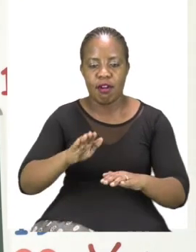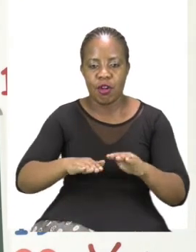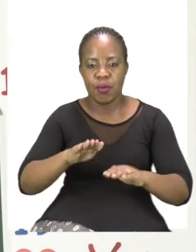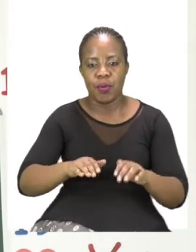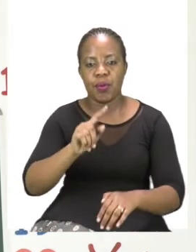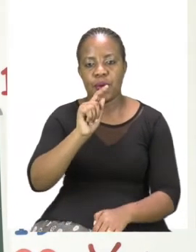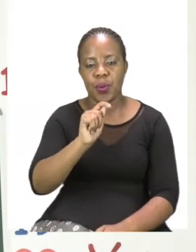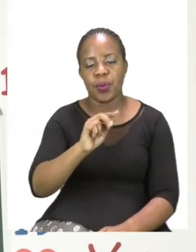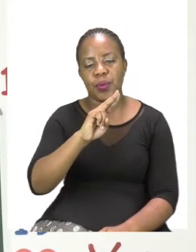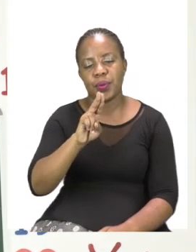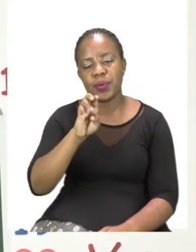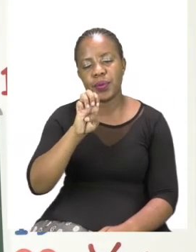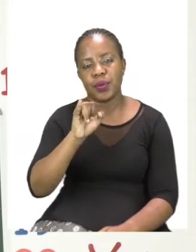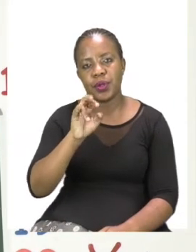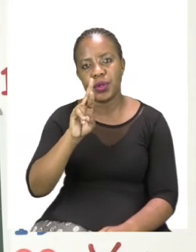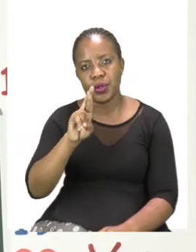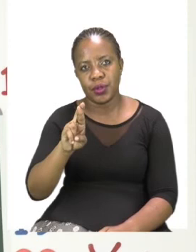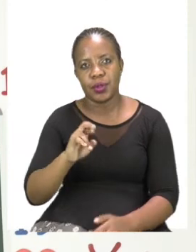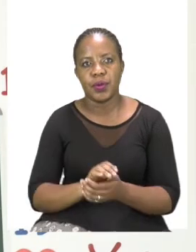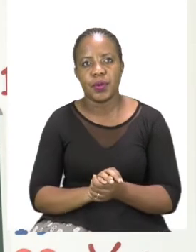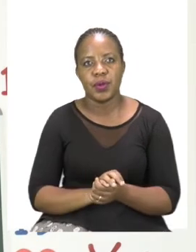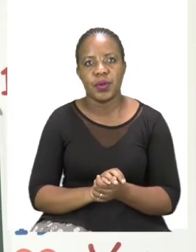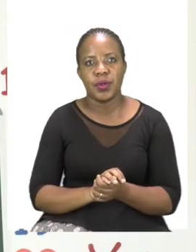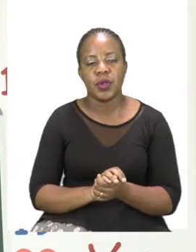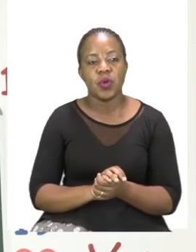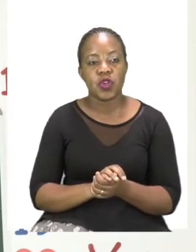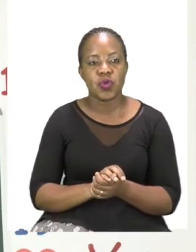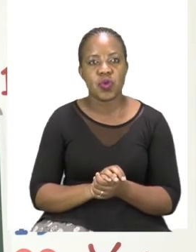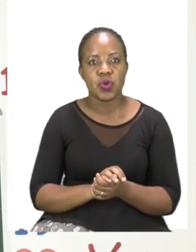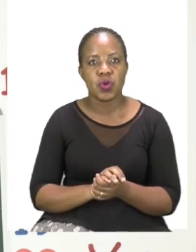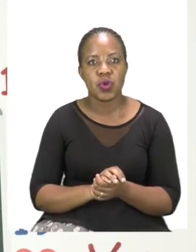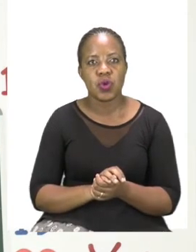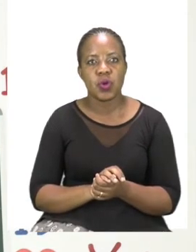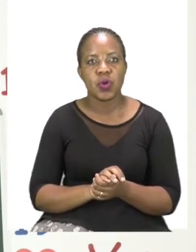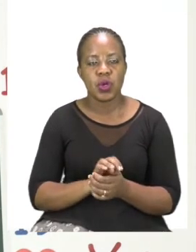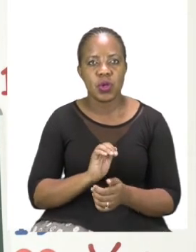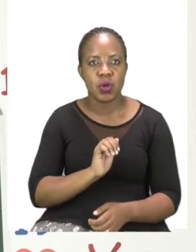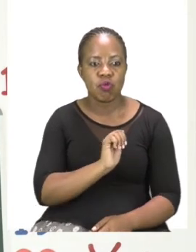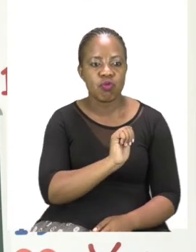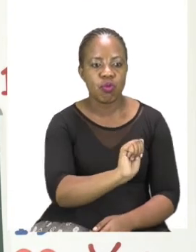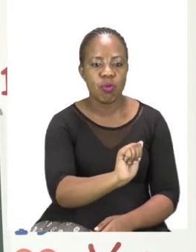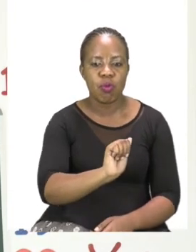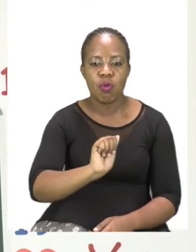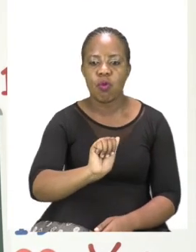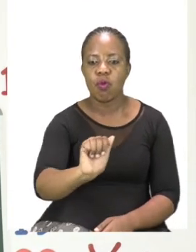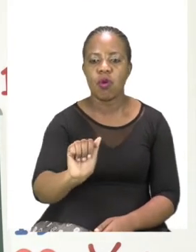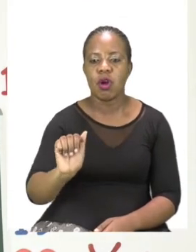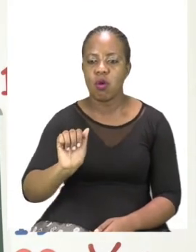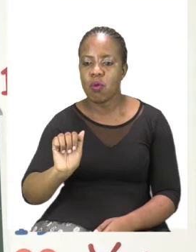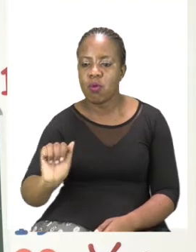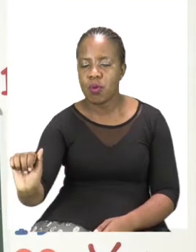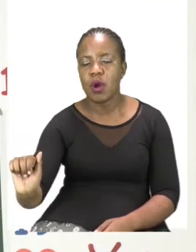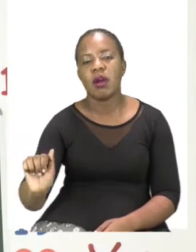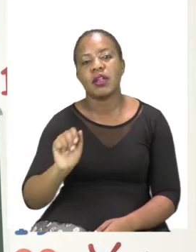Now, when we point to these people, the words we use are the possessive pronouns.